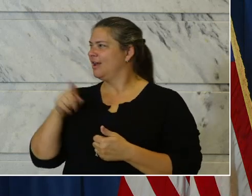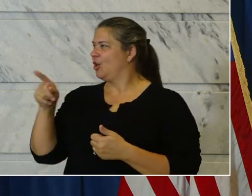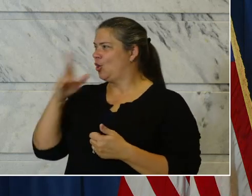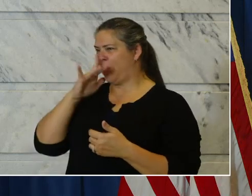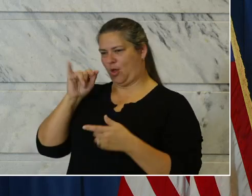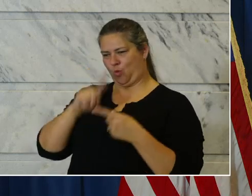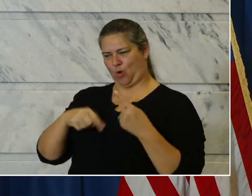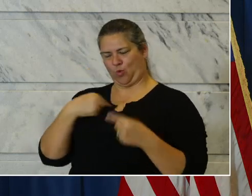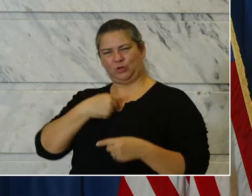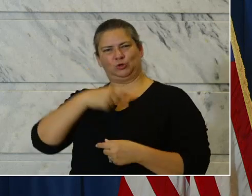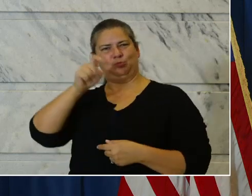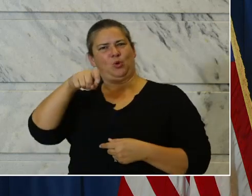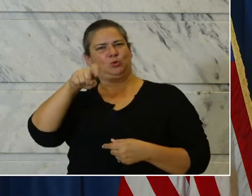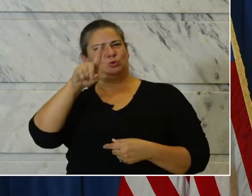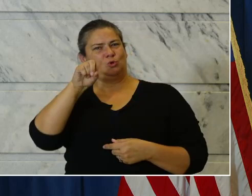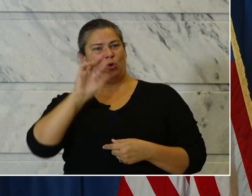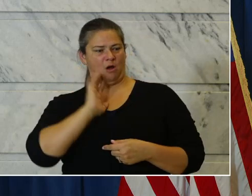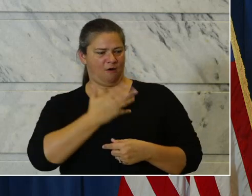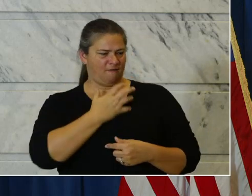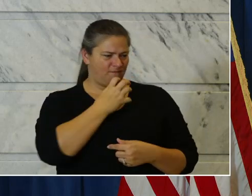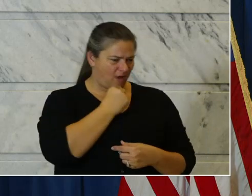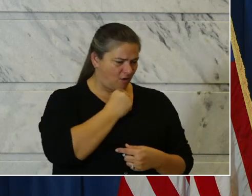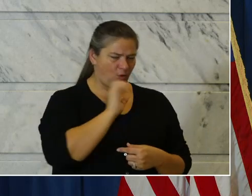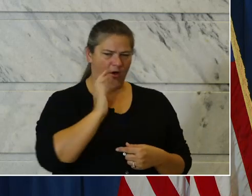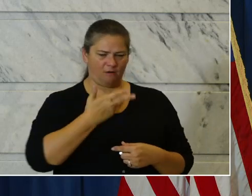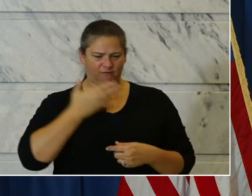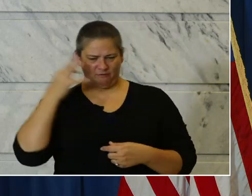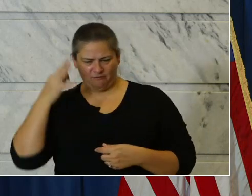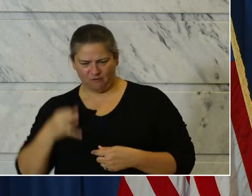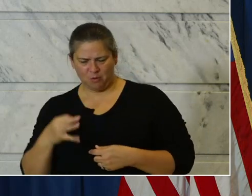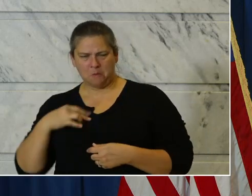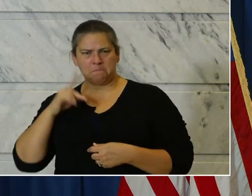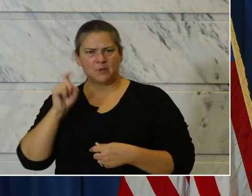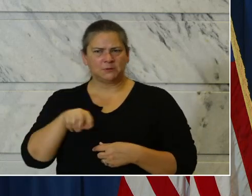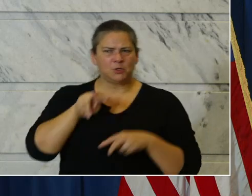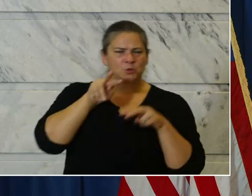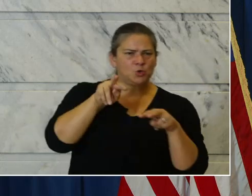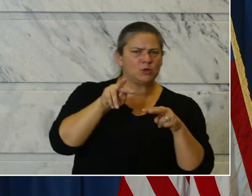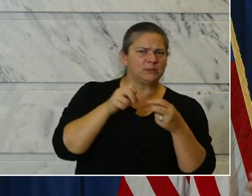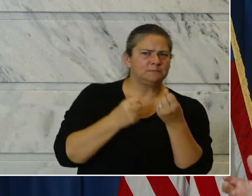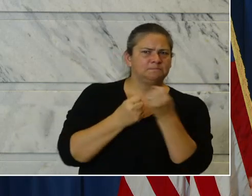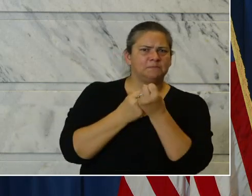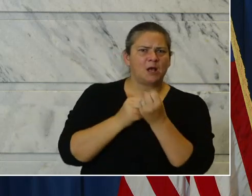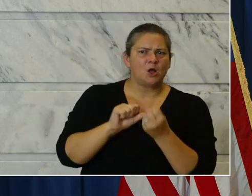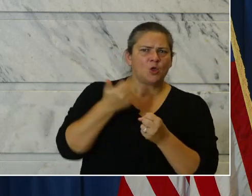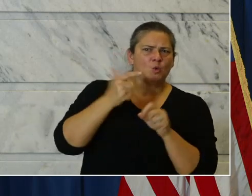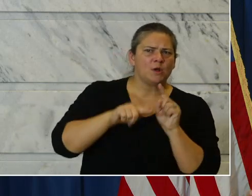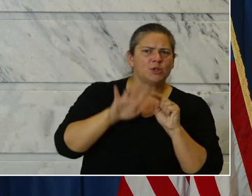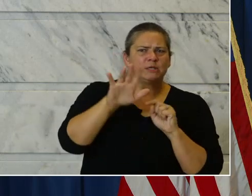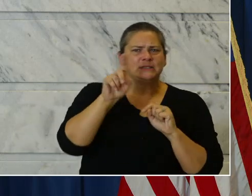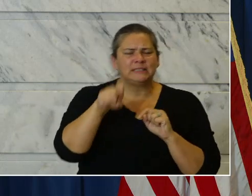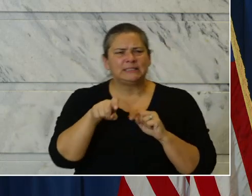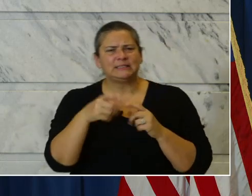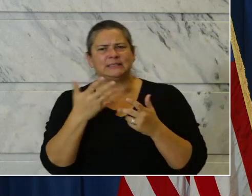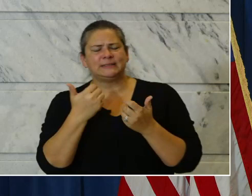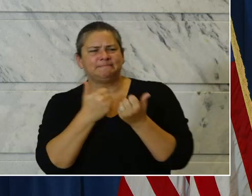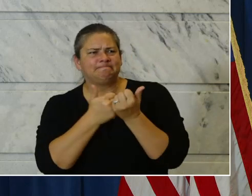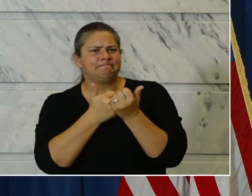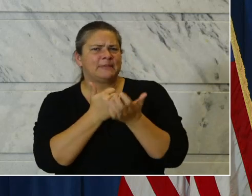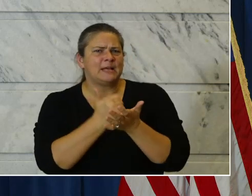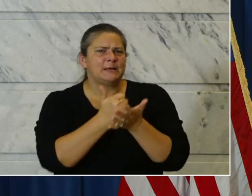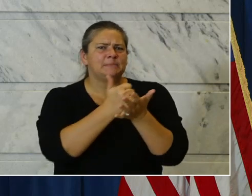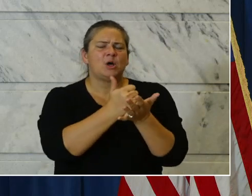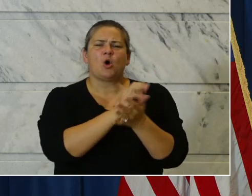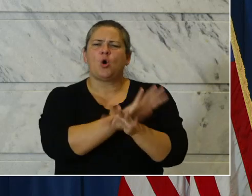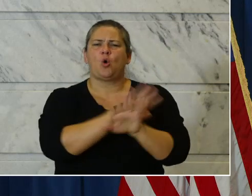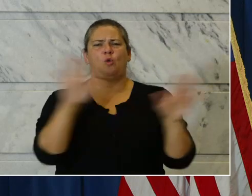we are supposed to do by our values, by our faith, looking out after one another, having a good time with it, and also getting to know people all over Kentucky.